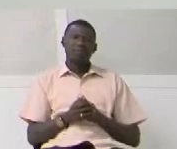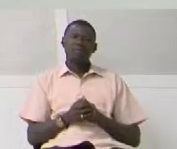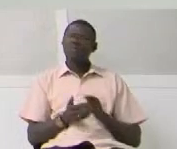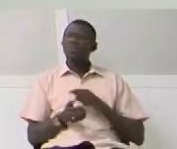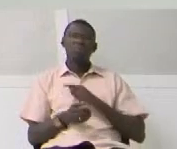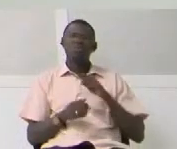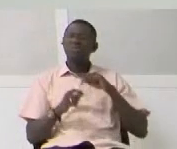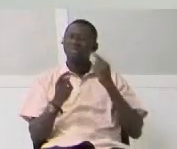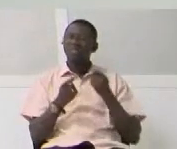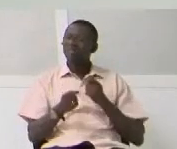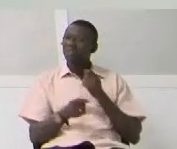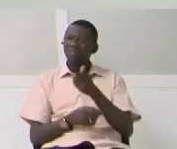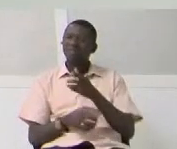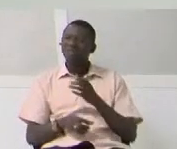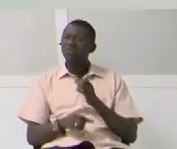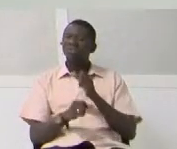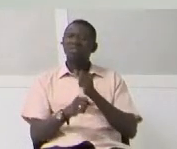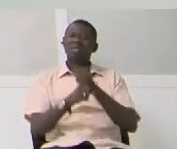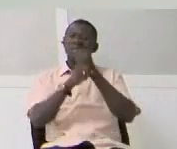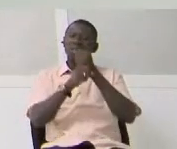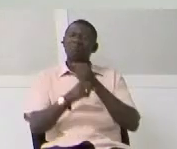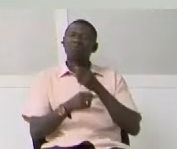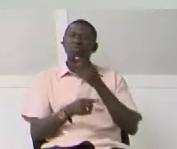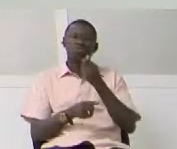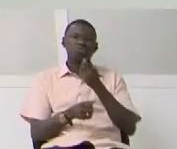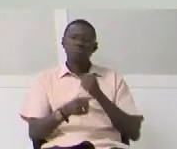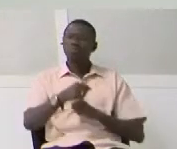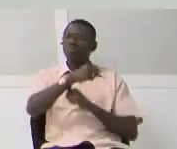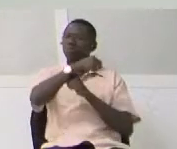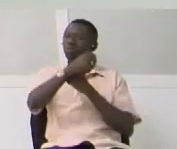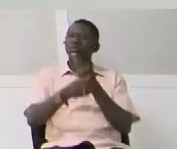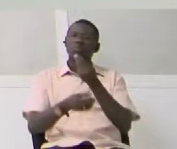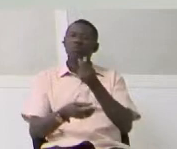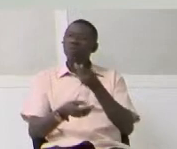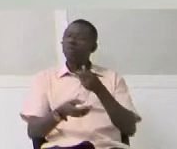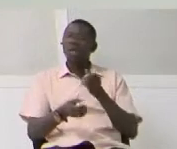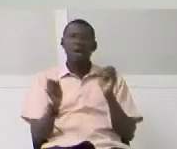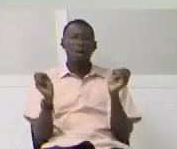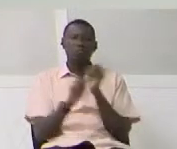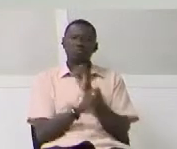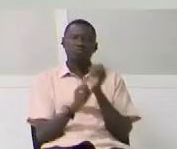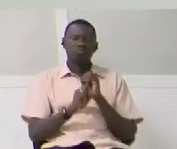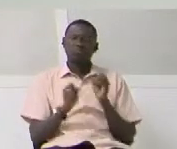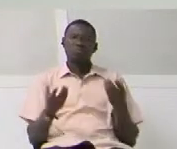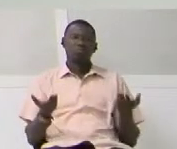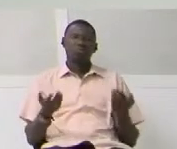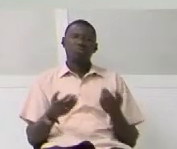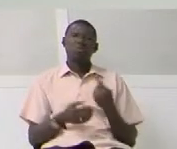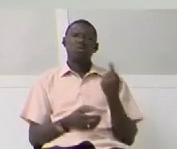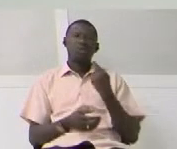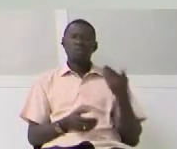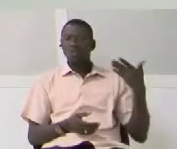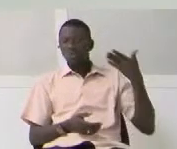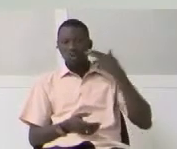not they did well no I'm out for you know no that did not happen so